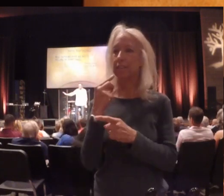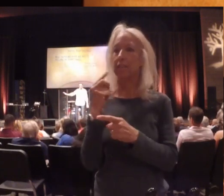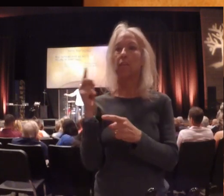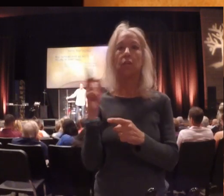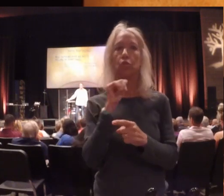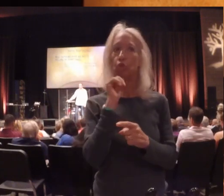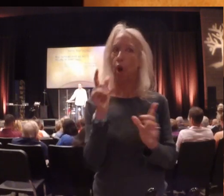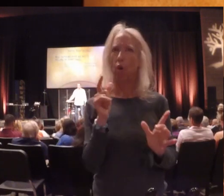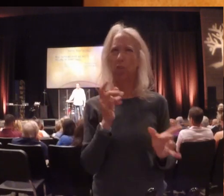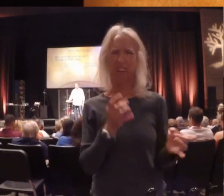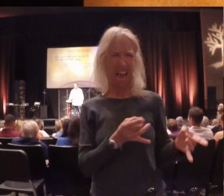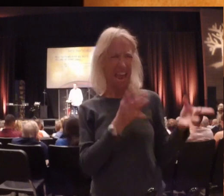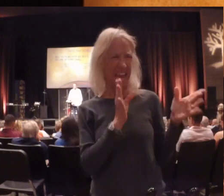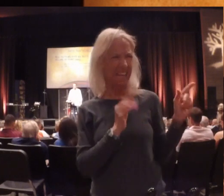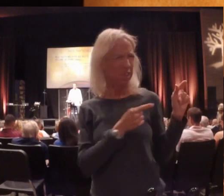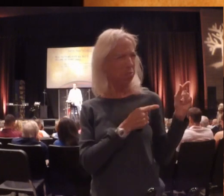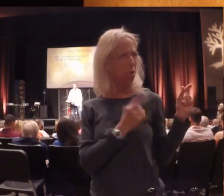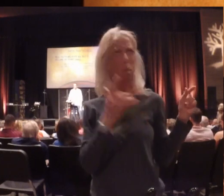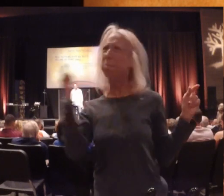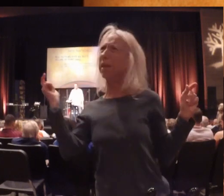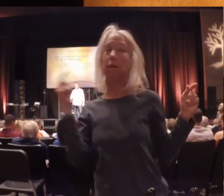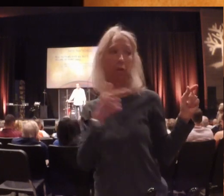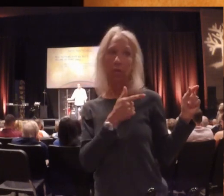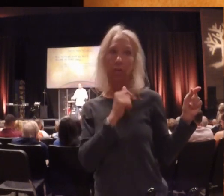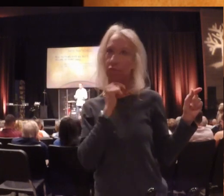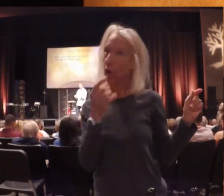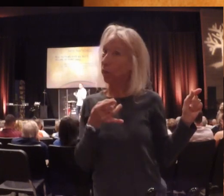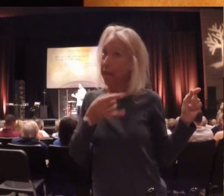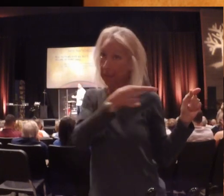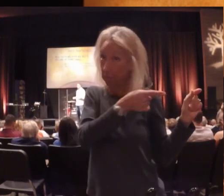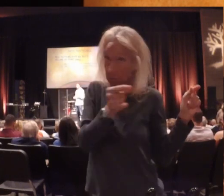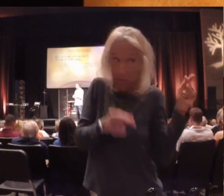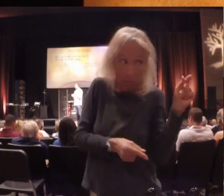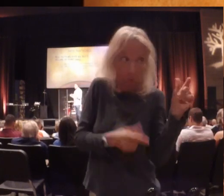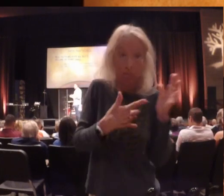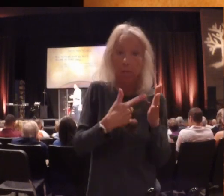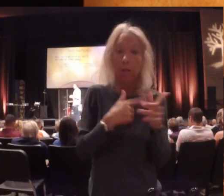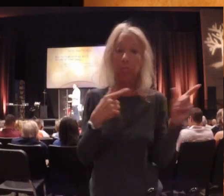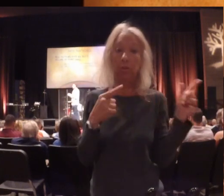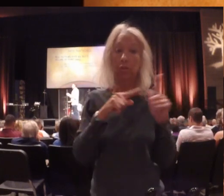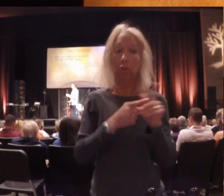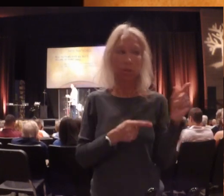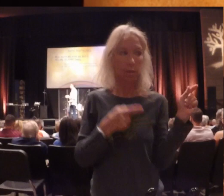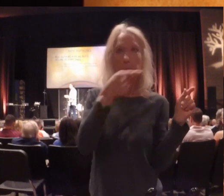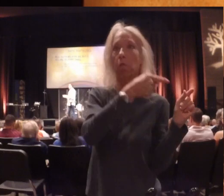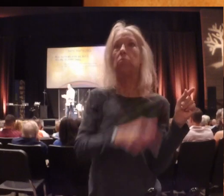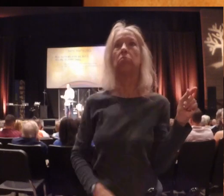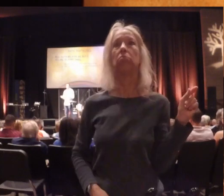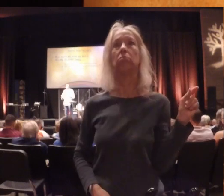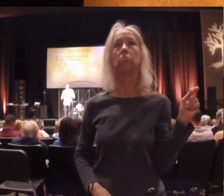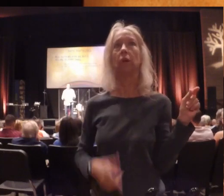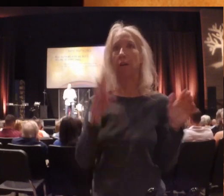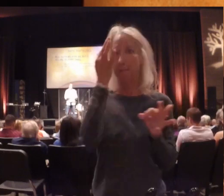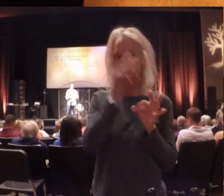despise these small beginnings, for the Lord rejoices to see the work begin. Sometimes you have to start small. You have to be faithful in the